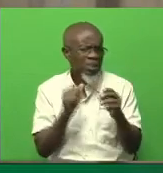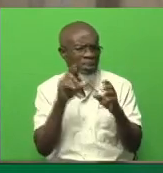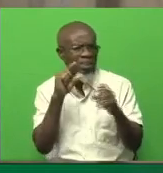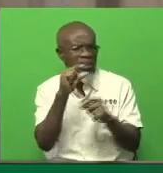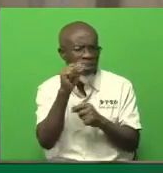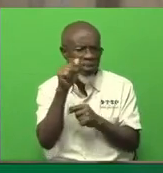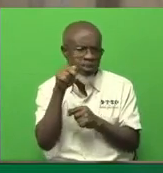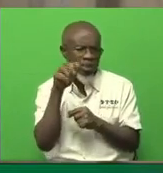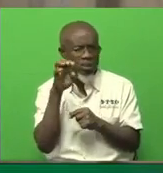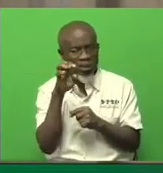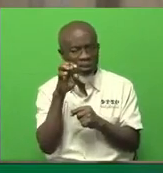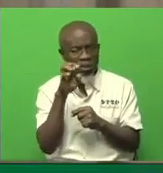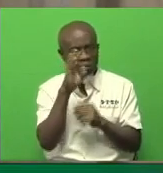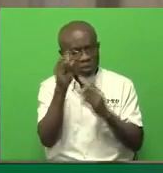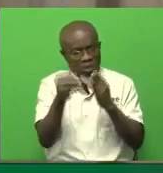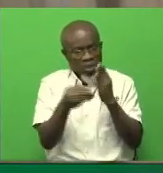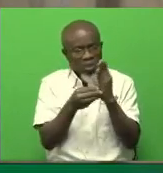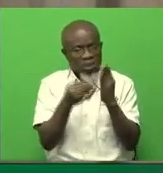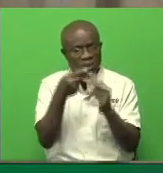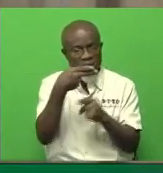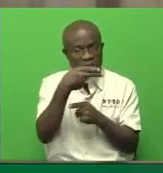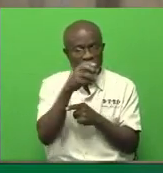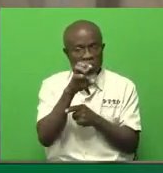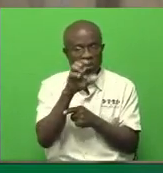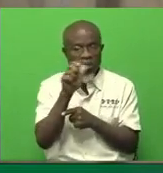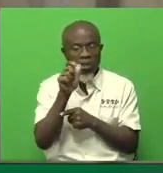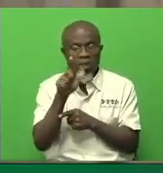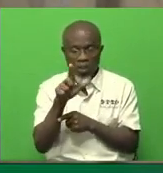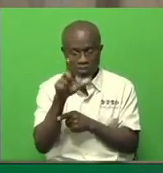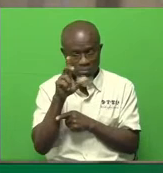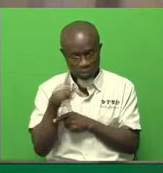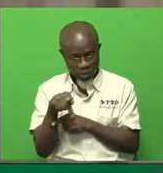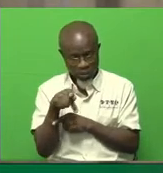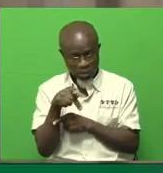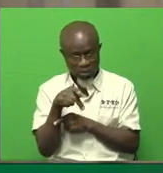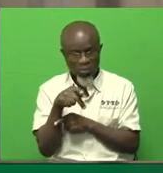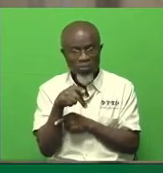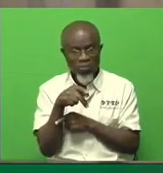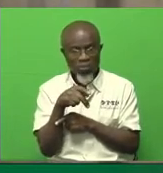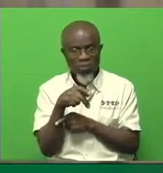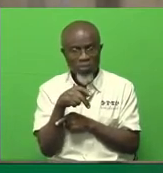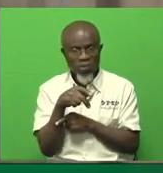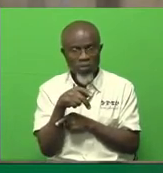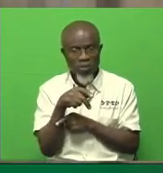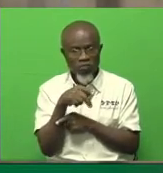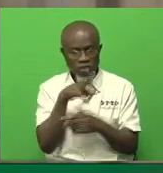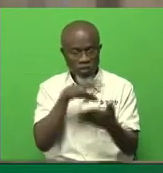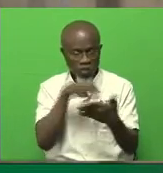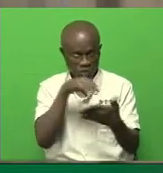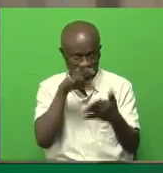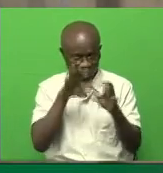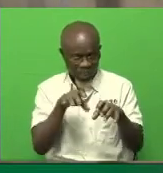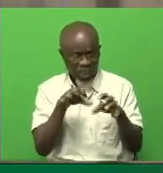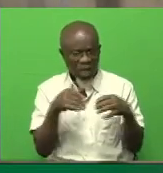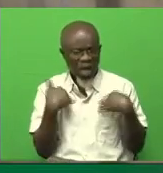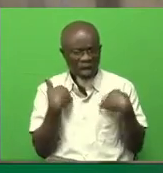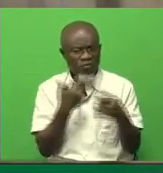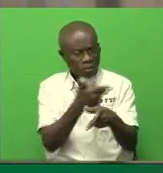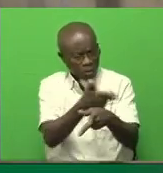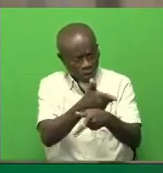helped and this allowed a student revolving Loan Fund now